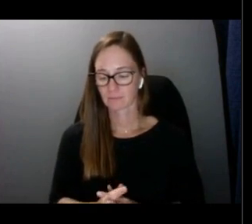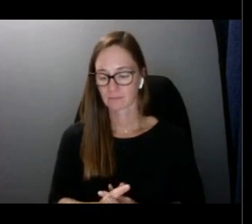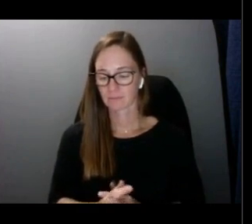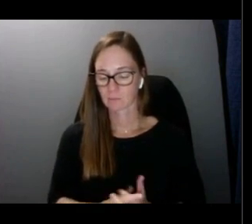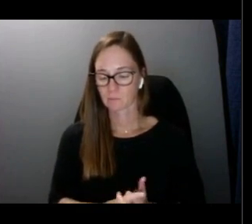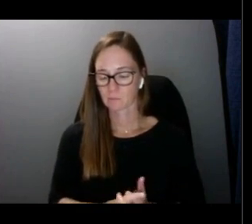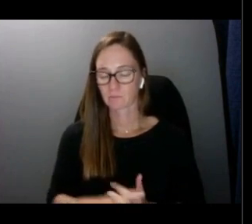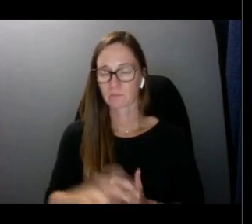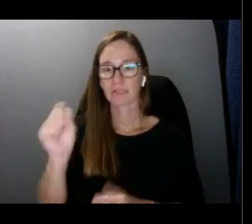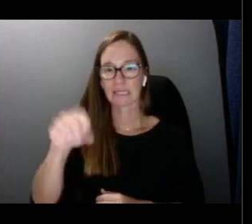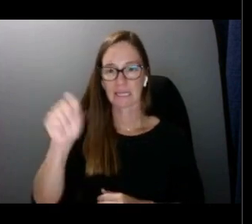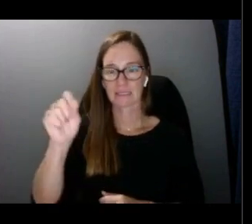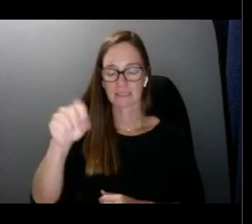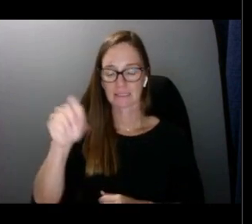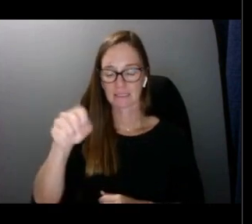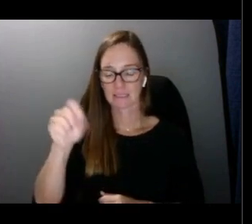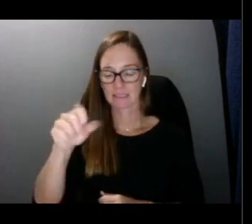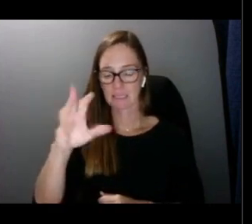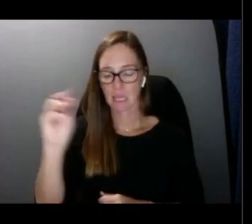Yes.